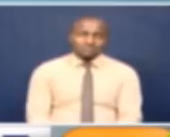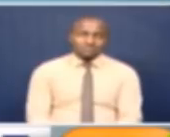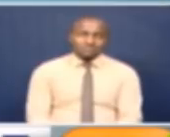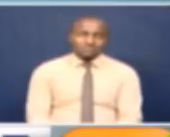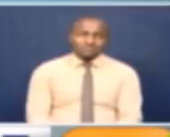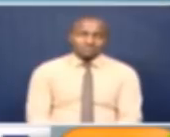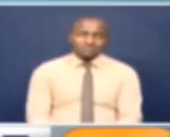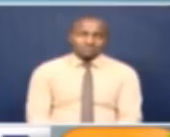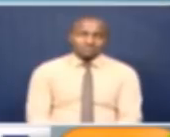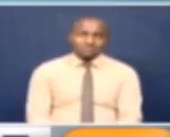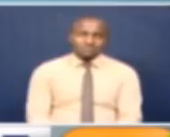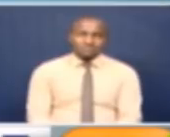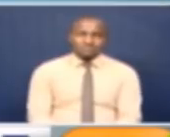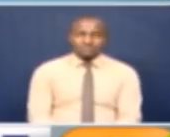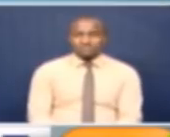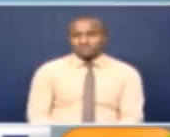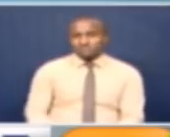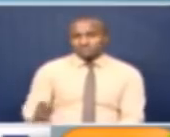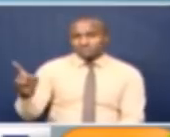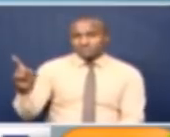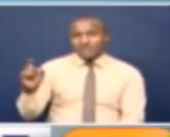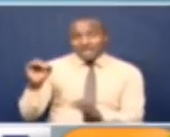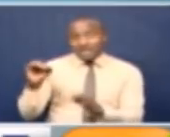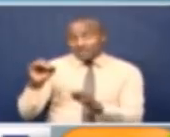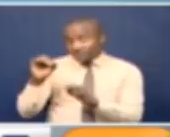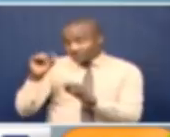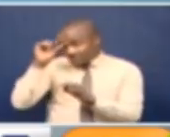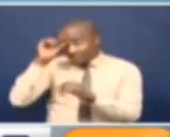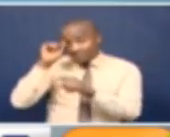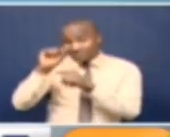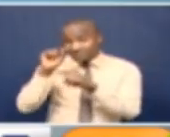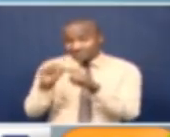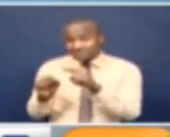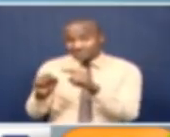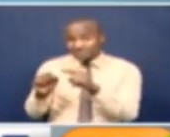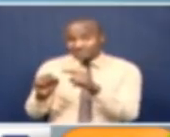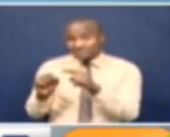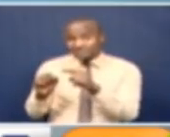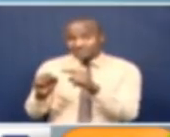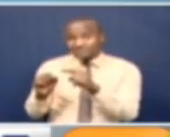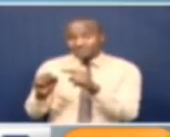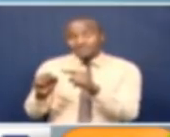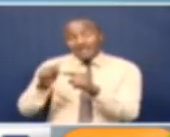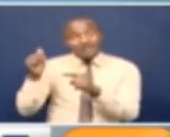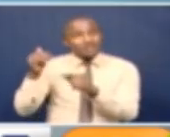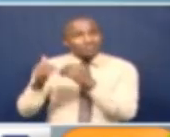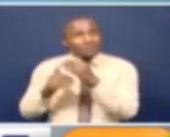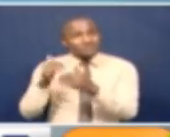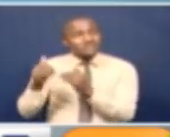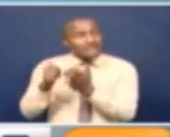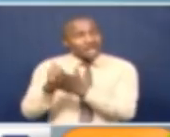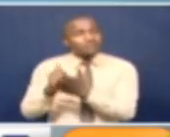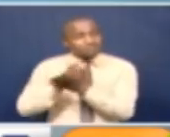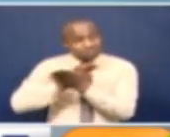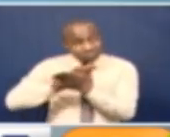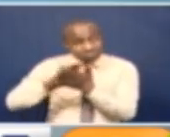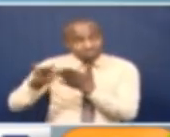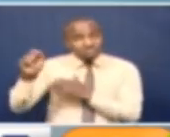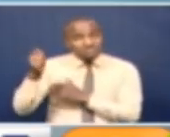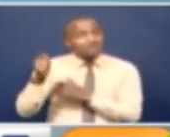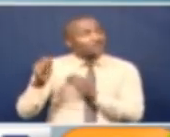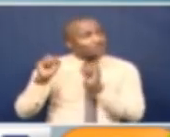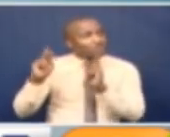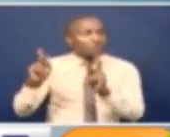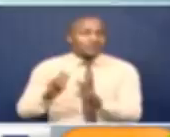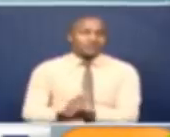All right. Kevin Sadi, you say, if Nusum Kate and other legitimate process will restore sanctity in Kenya, then so be it.